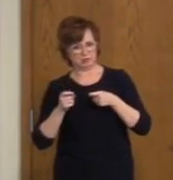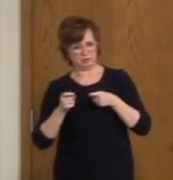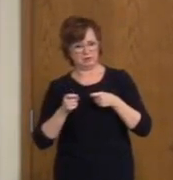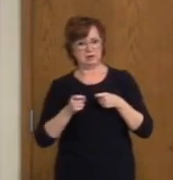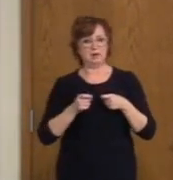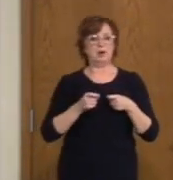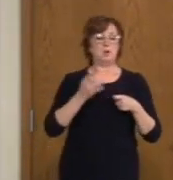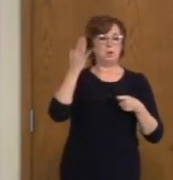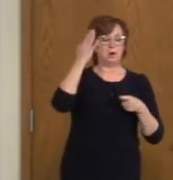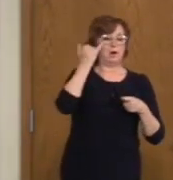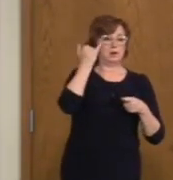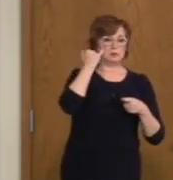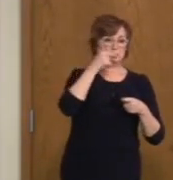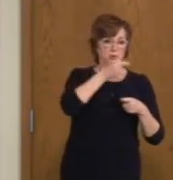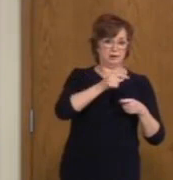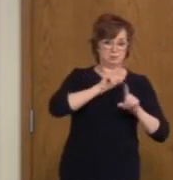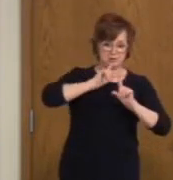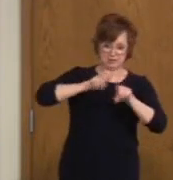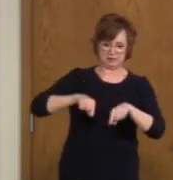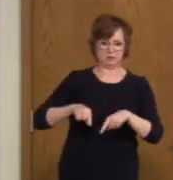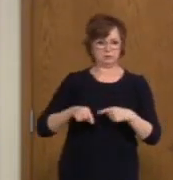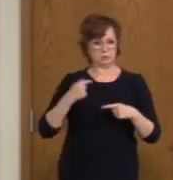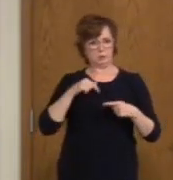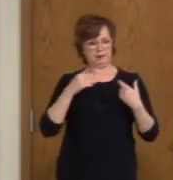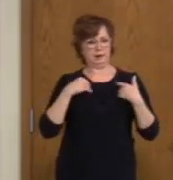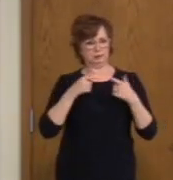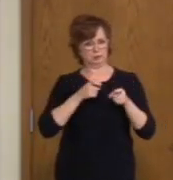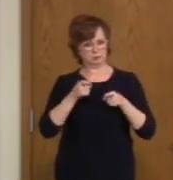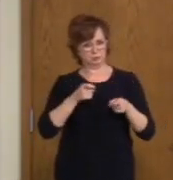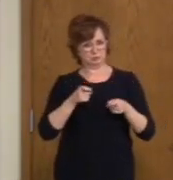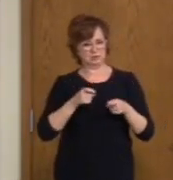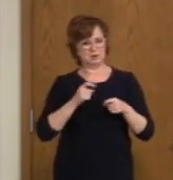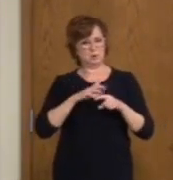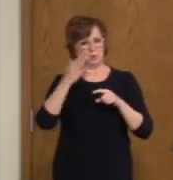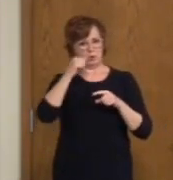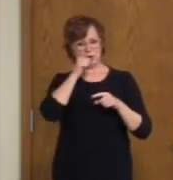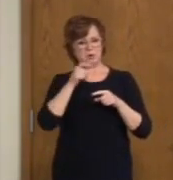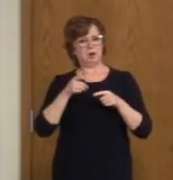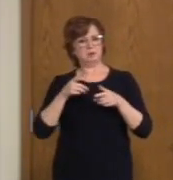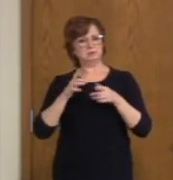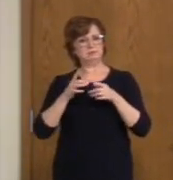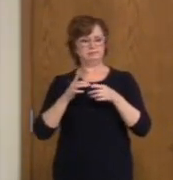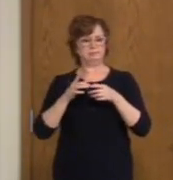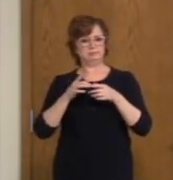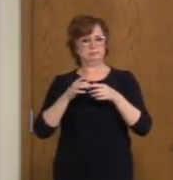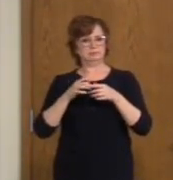trajectory from reaching where Regina is? No, very simple. We have faith in the people of this province. And the last